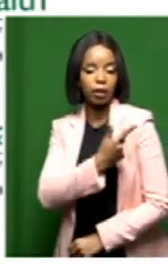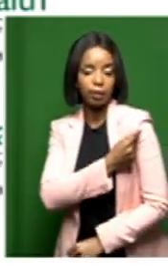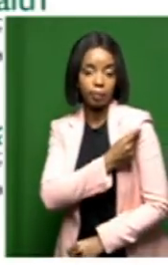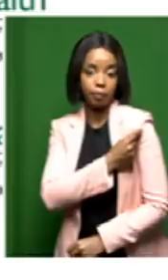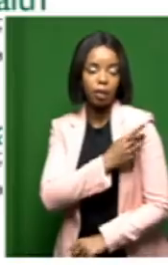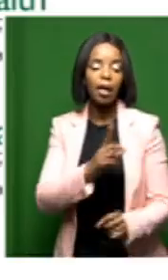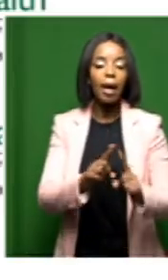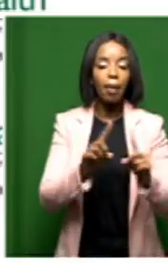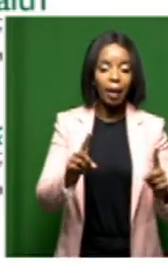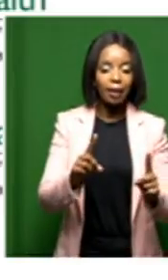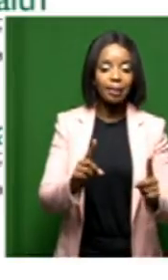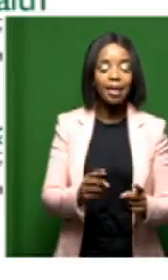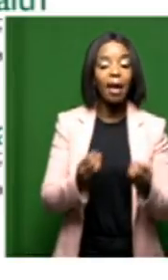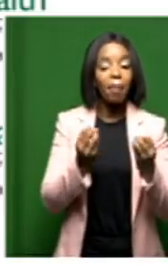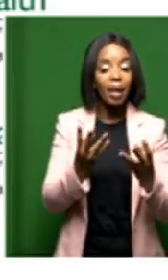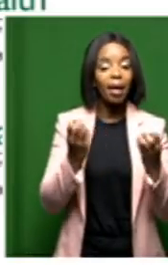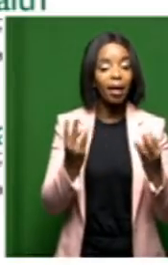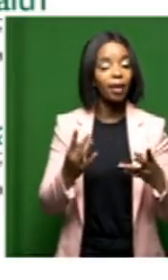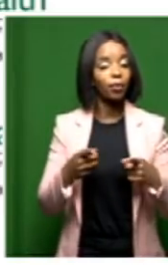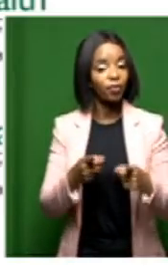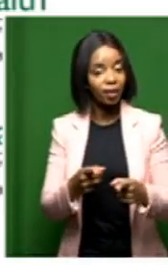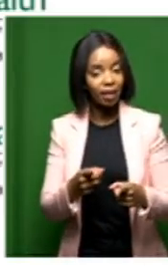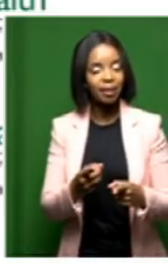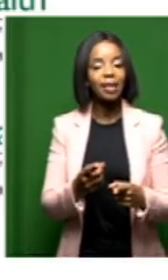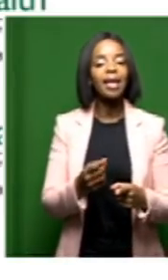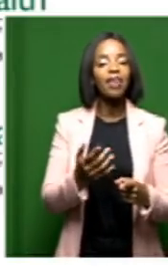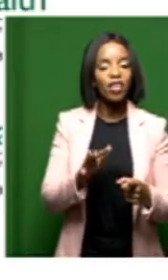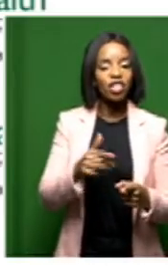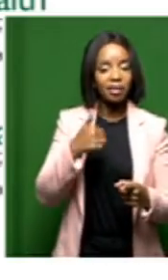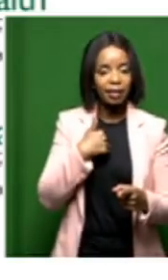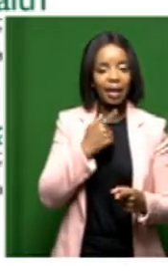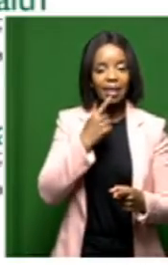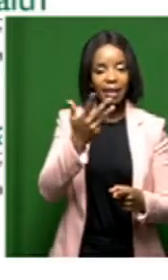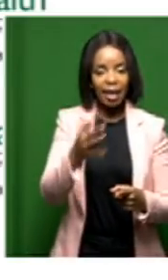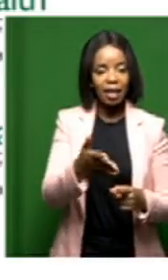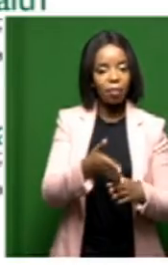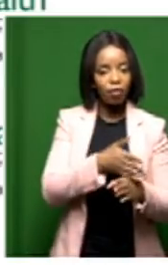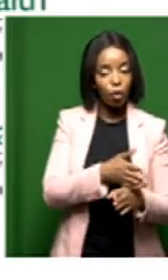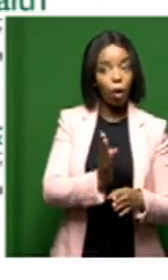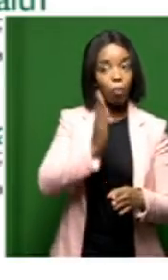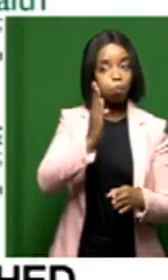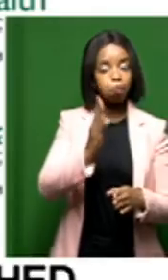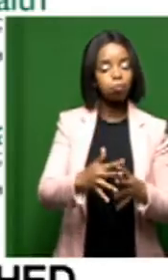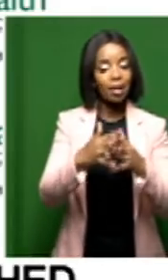I'm saying, he already has this advanced technology operative in the USA.